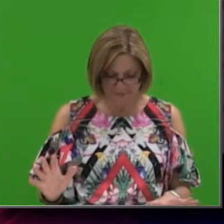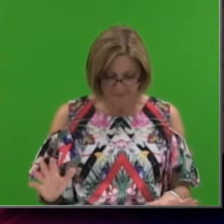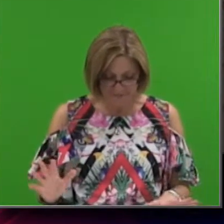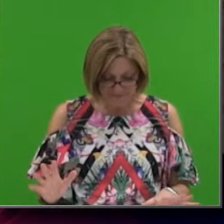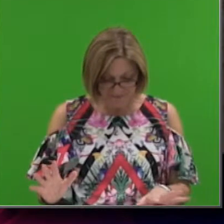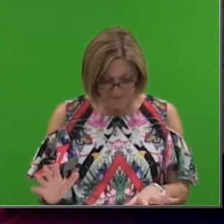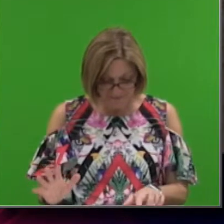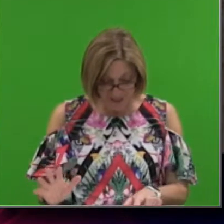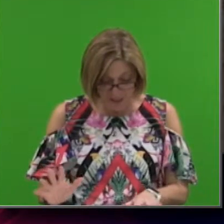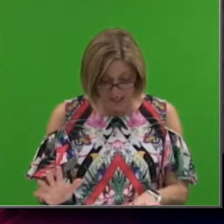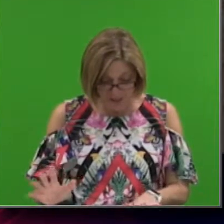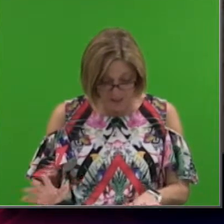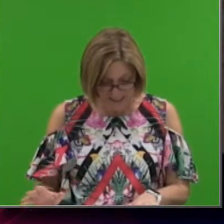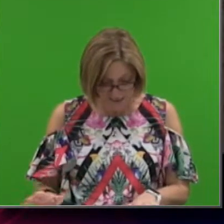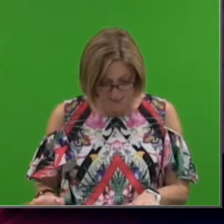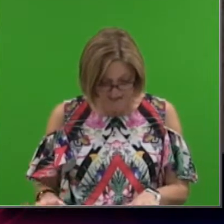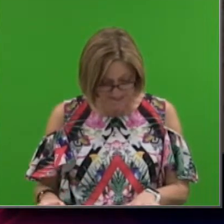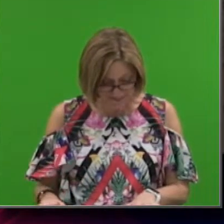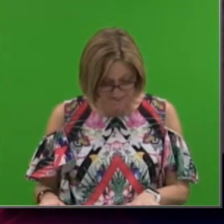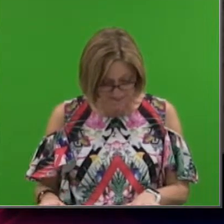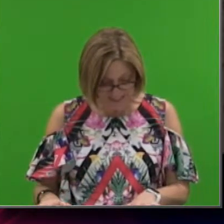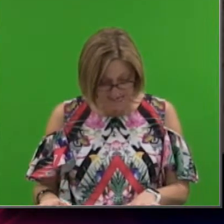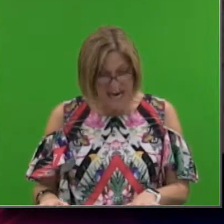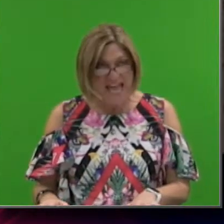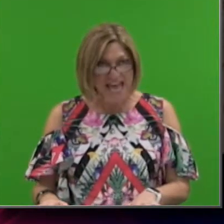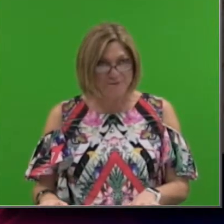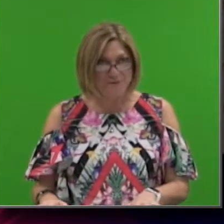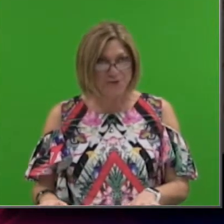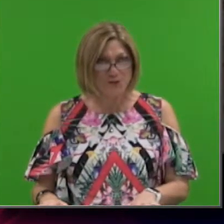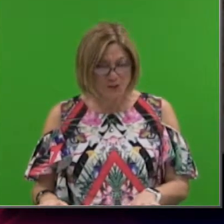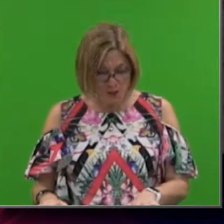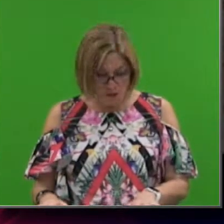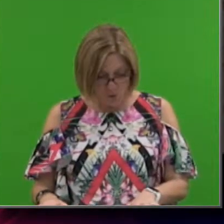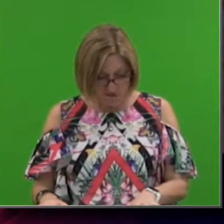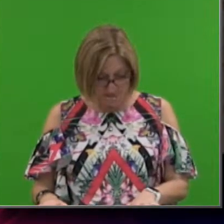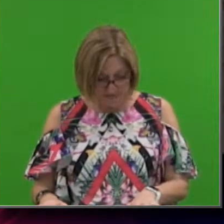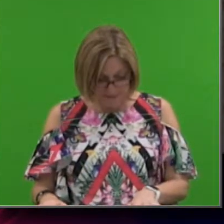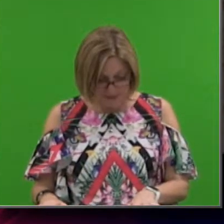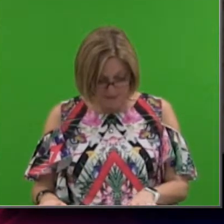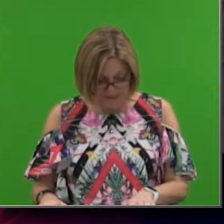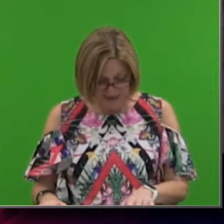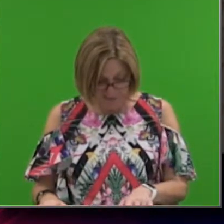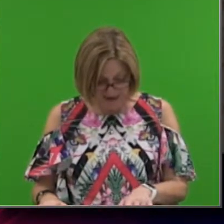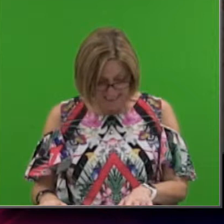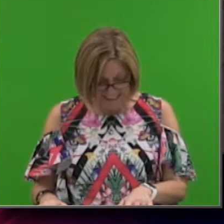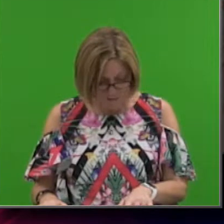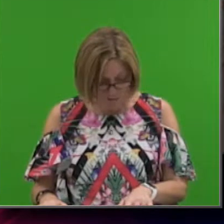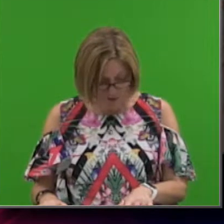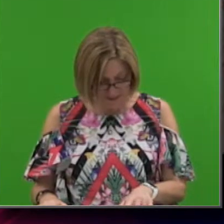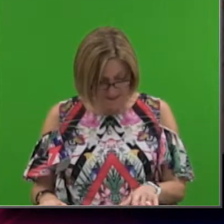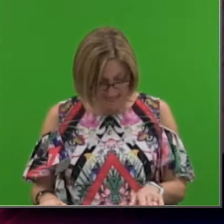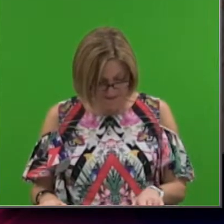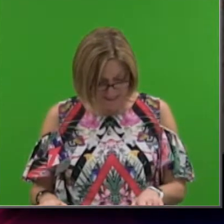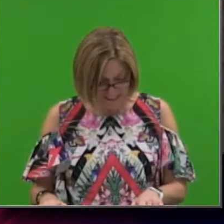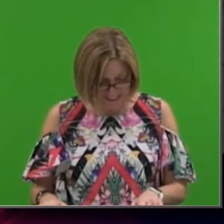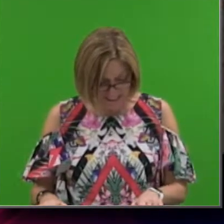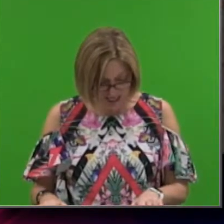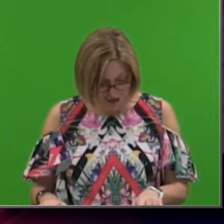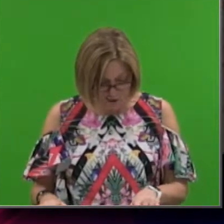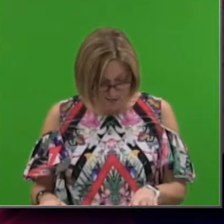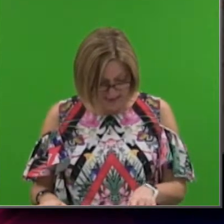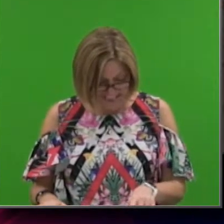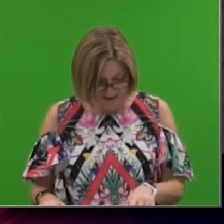handicrafts, not just weaving. At first, when people compared Arachne's work to that of